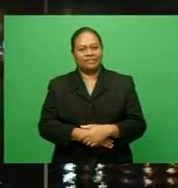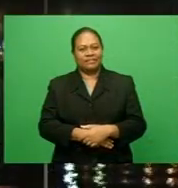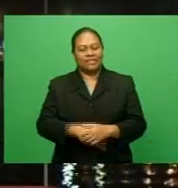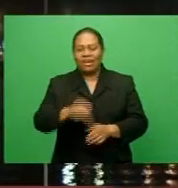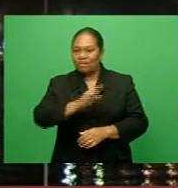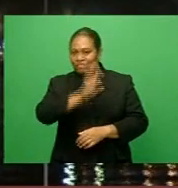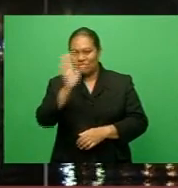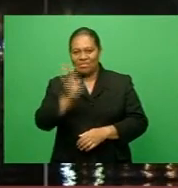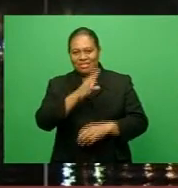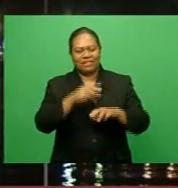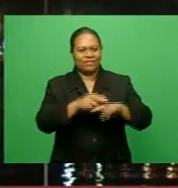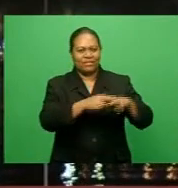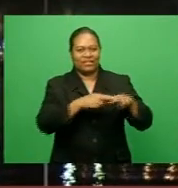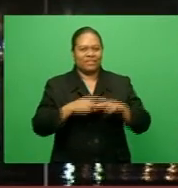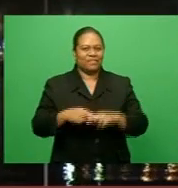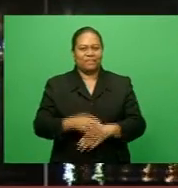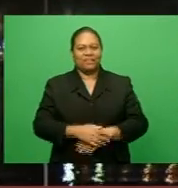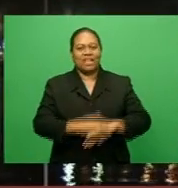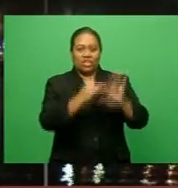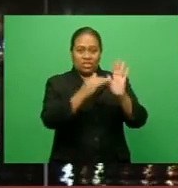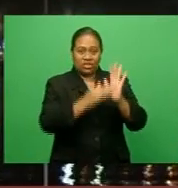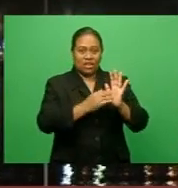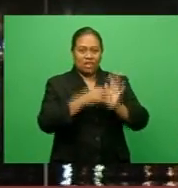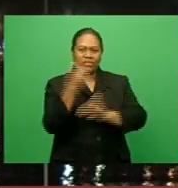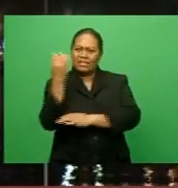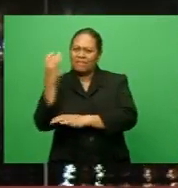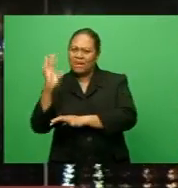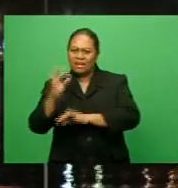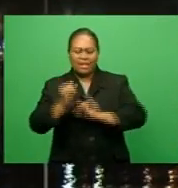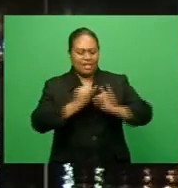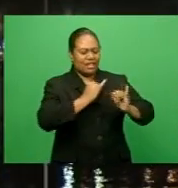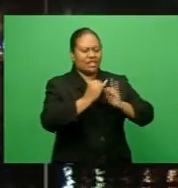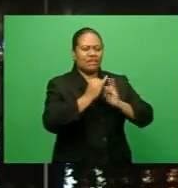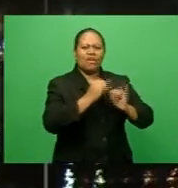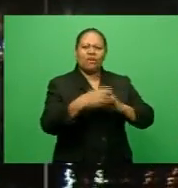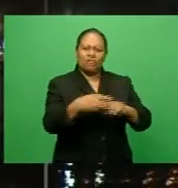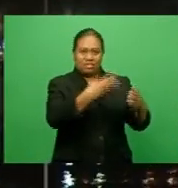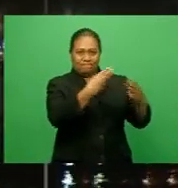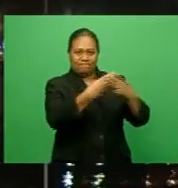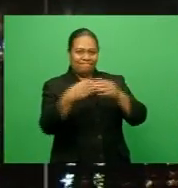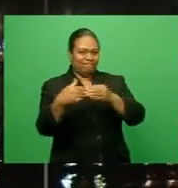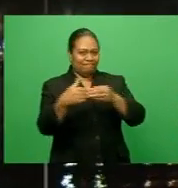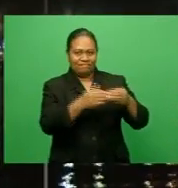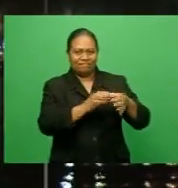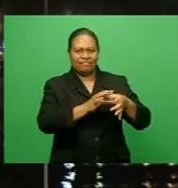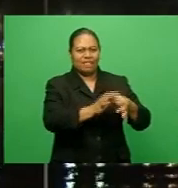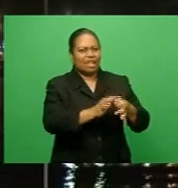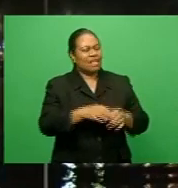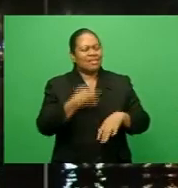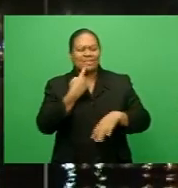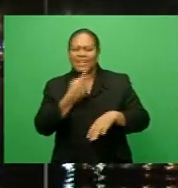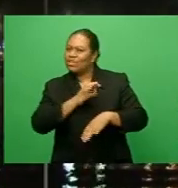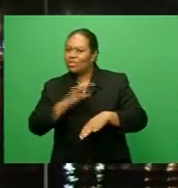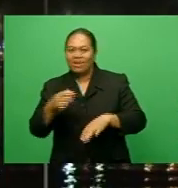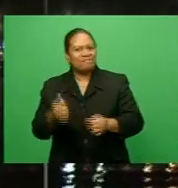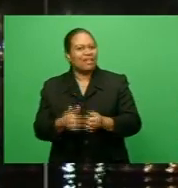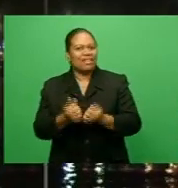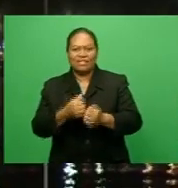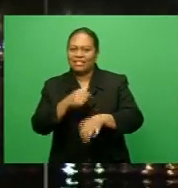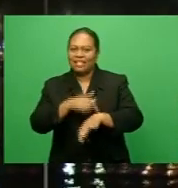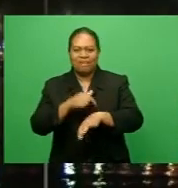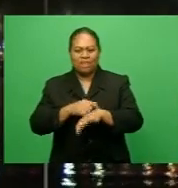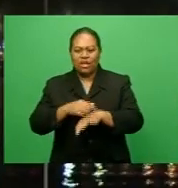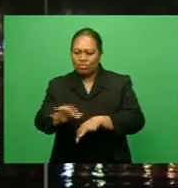Pulumnaga, Fiji. The chair of the independent interview panel for the Sodelpa leadership says they did not have enough time to properly vet the